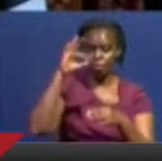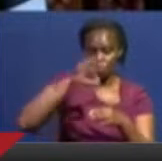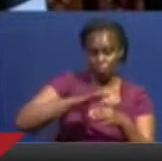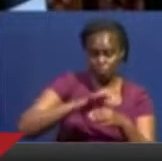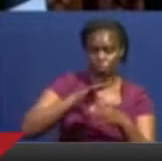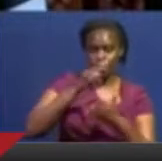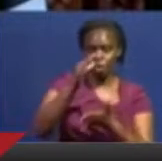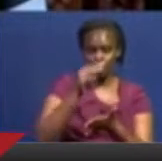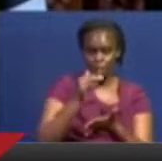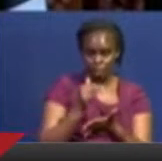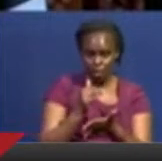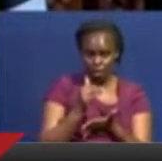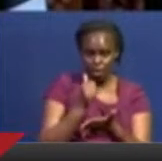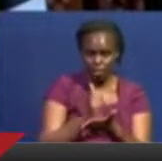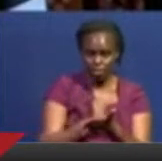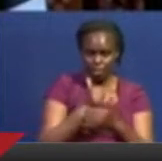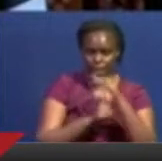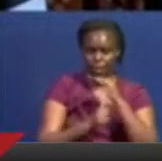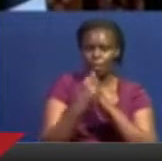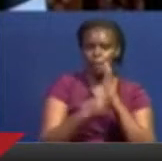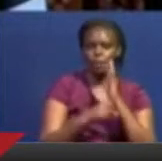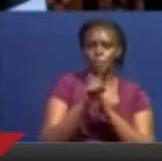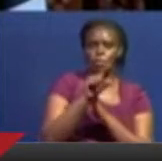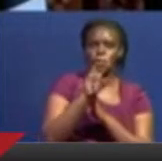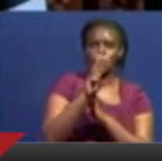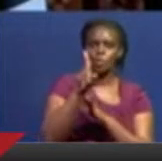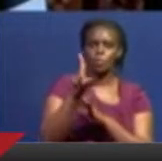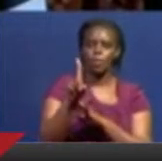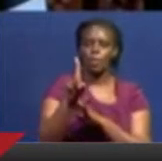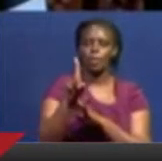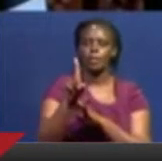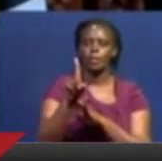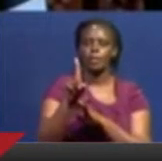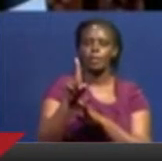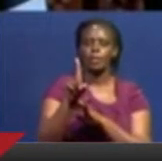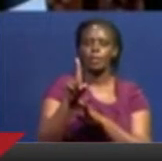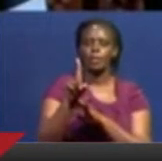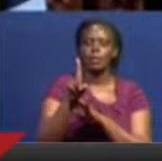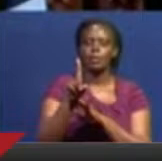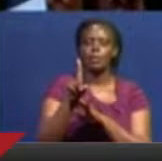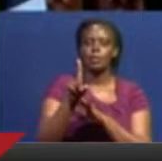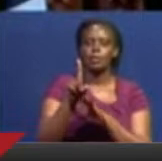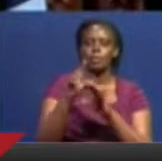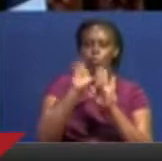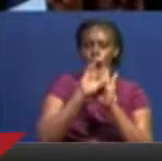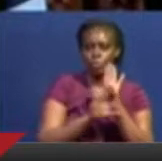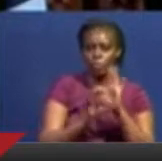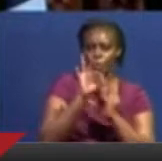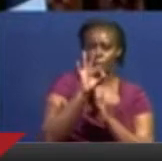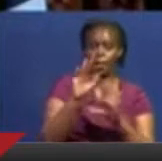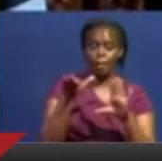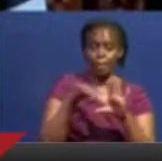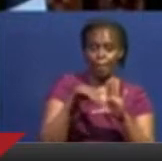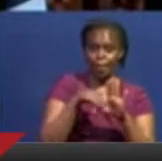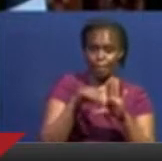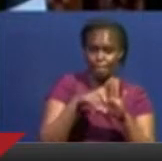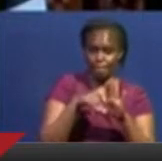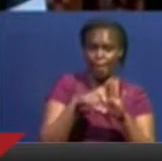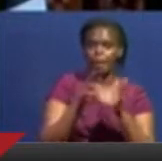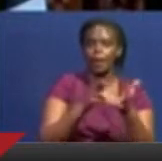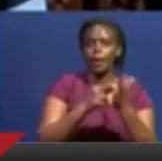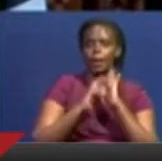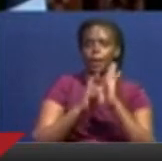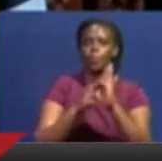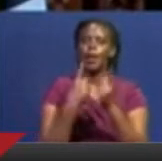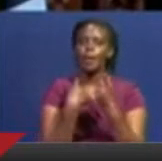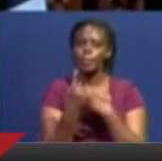on the nomination under Article 149(1) of the Constitution. 3. Whether the members shall be required